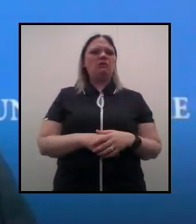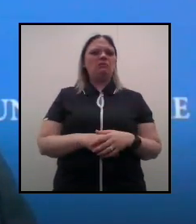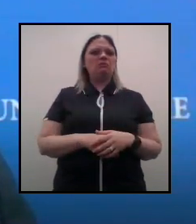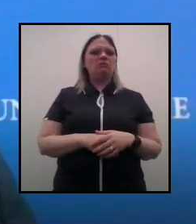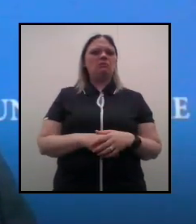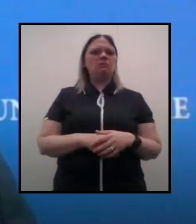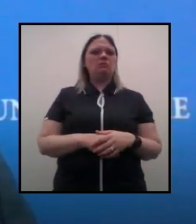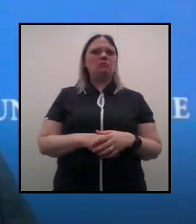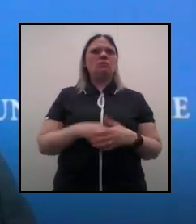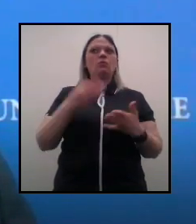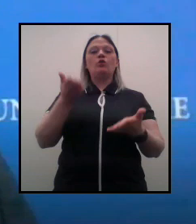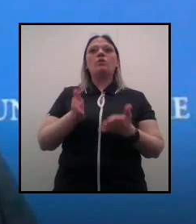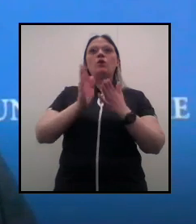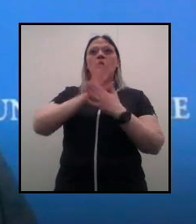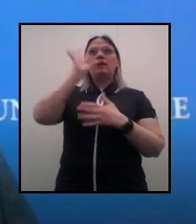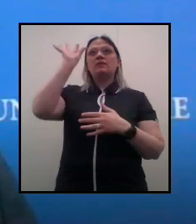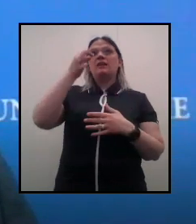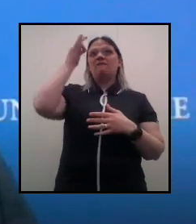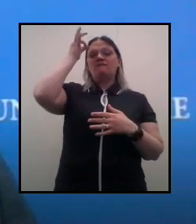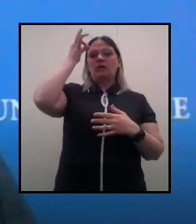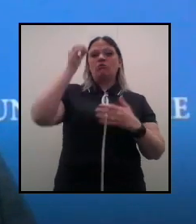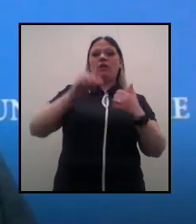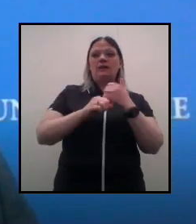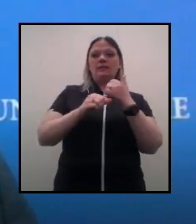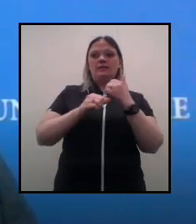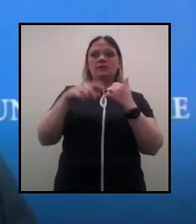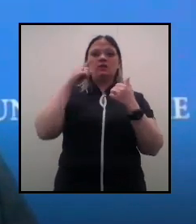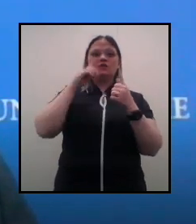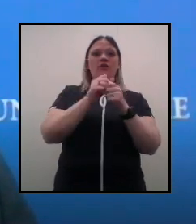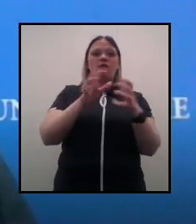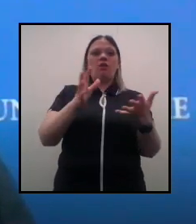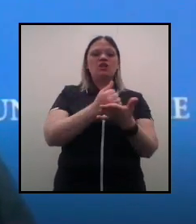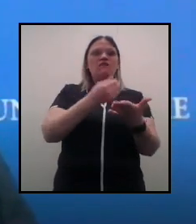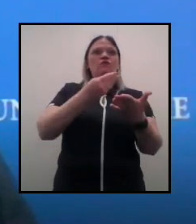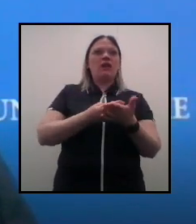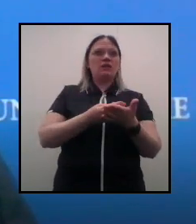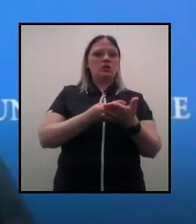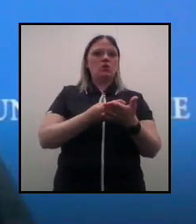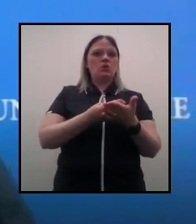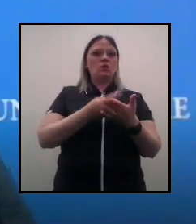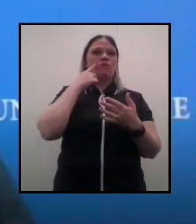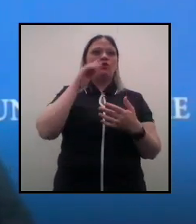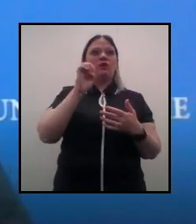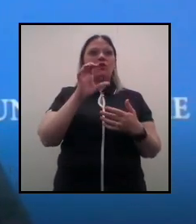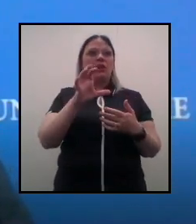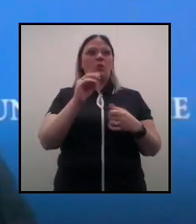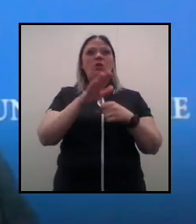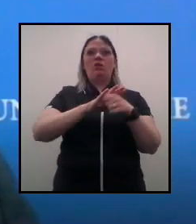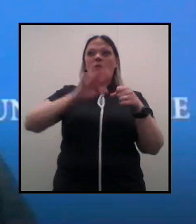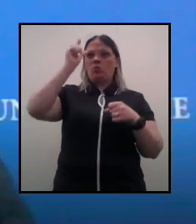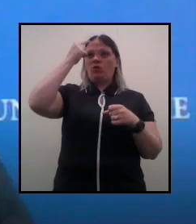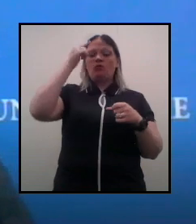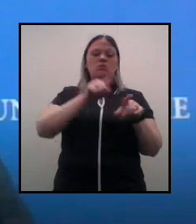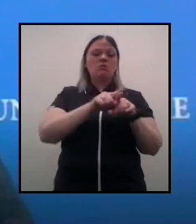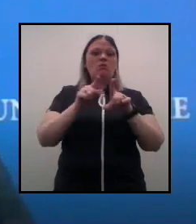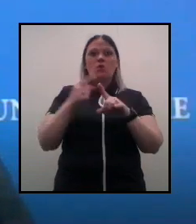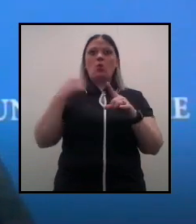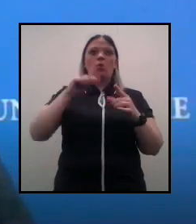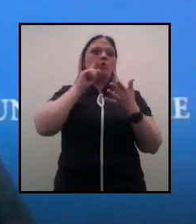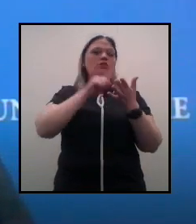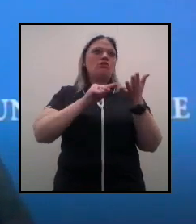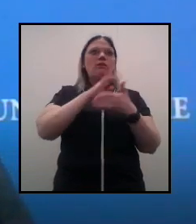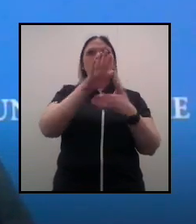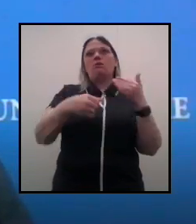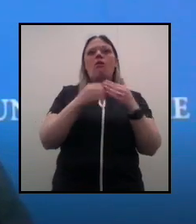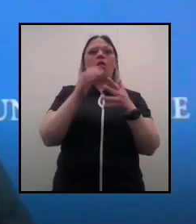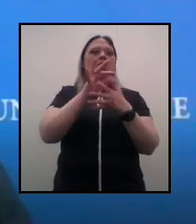requesting federal assistance for the loss of revenues for local governments, not just Erie County, but other local governments as well. We'll be looking at all